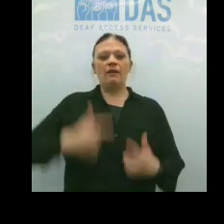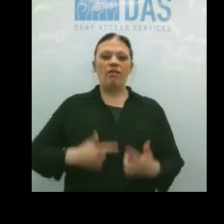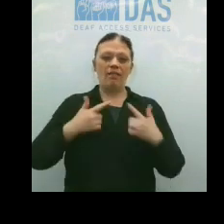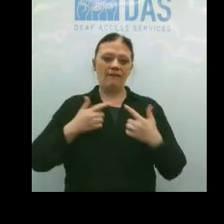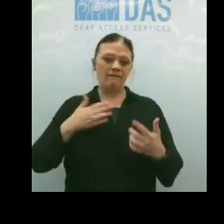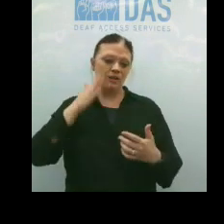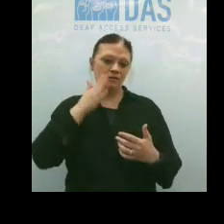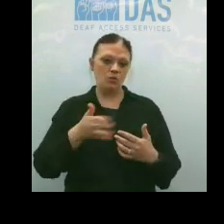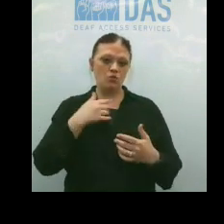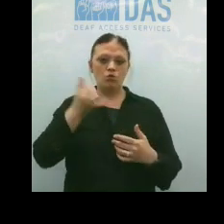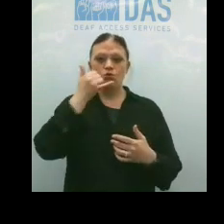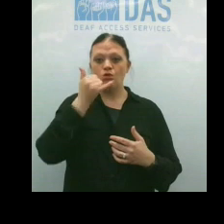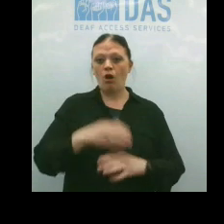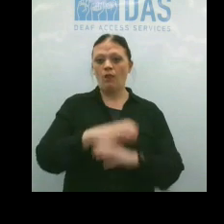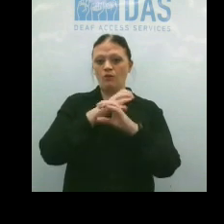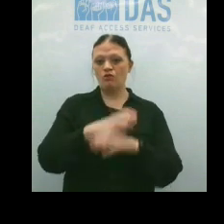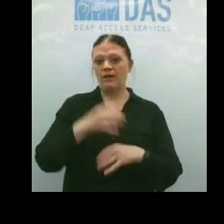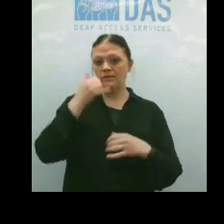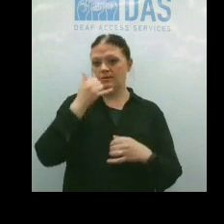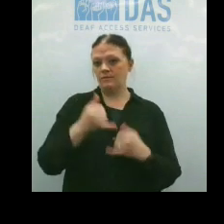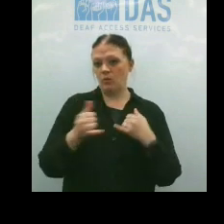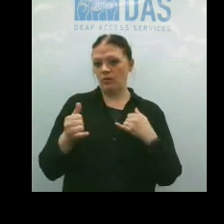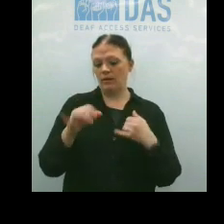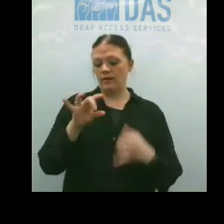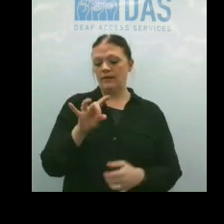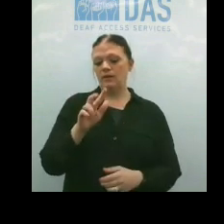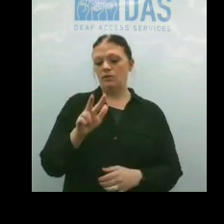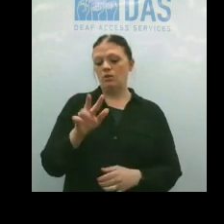future. Call our crisis hotline at